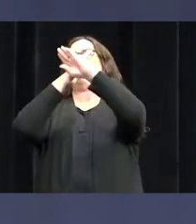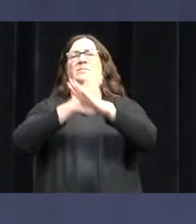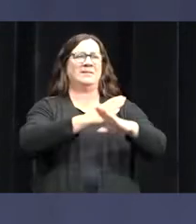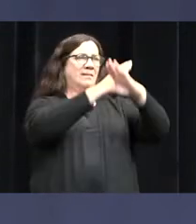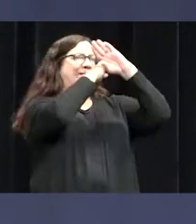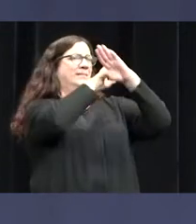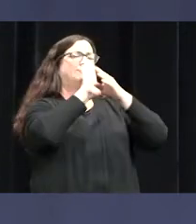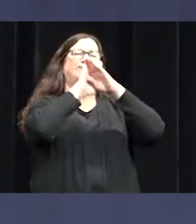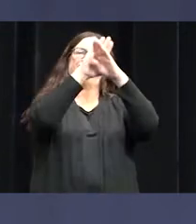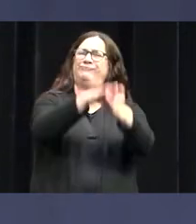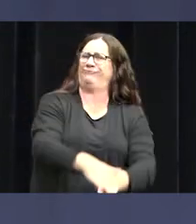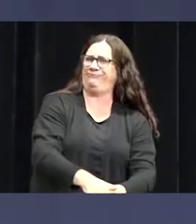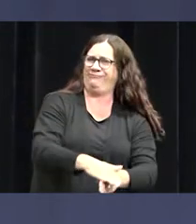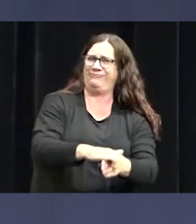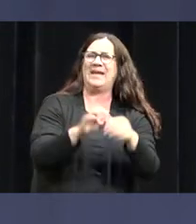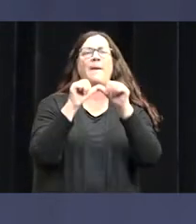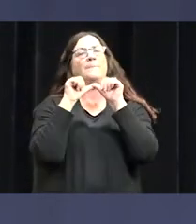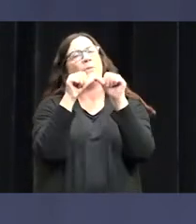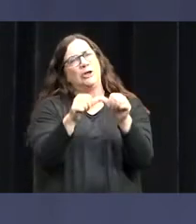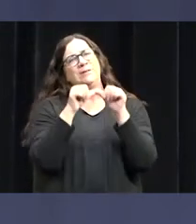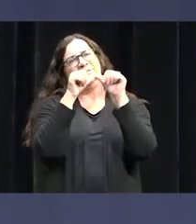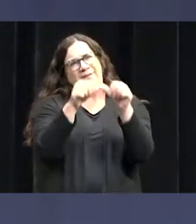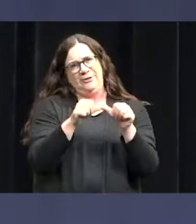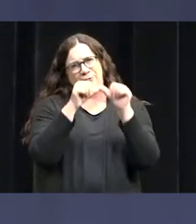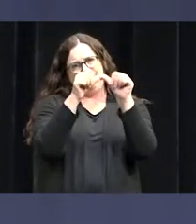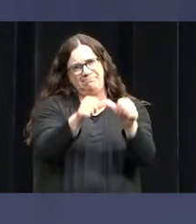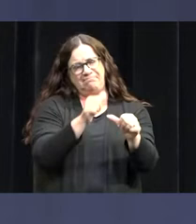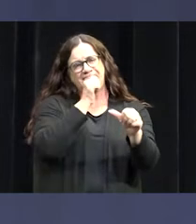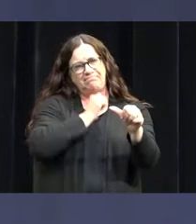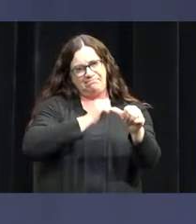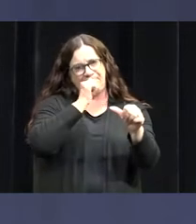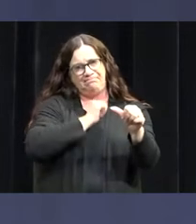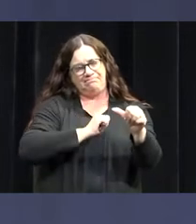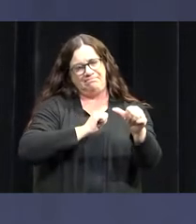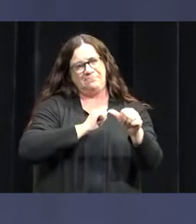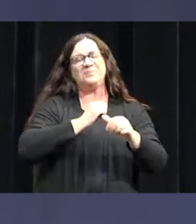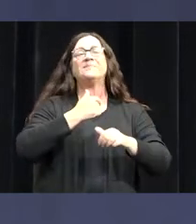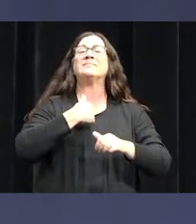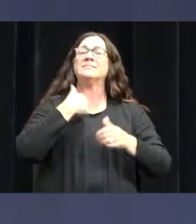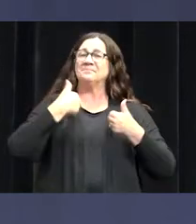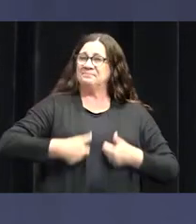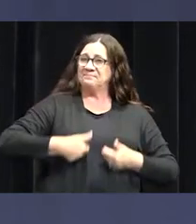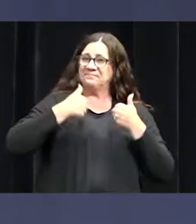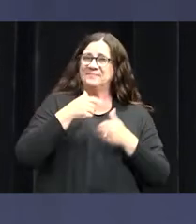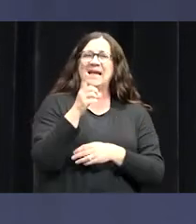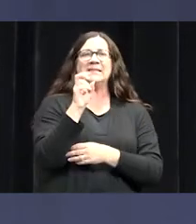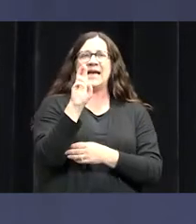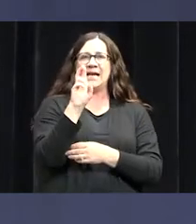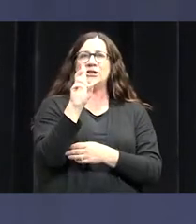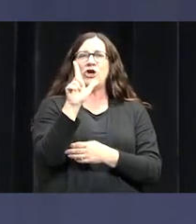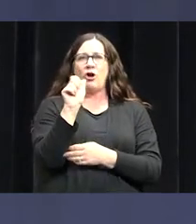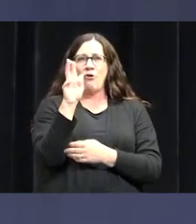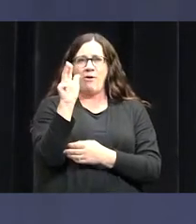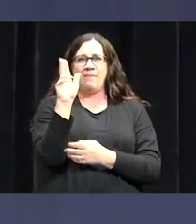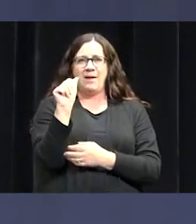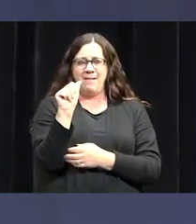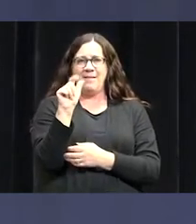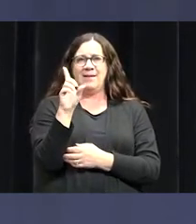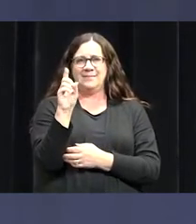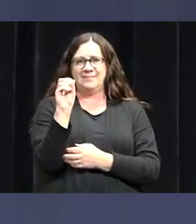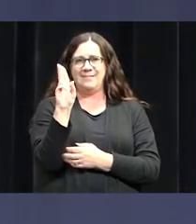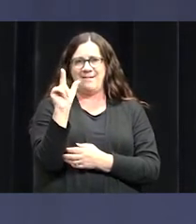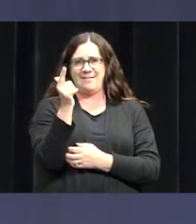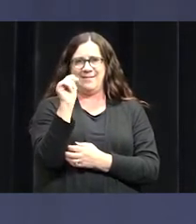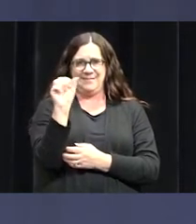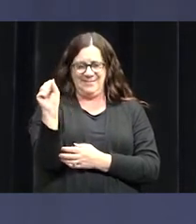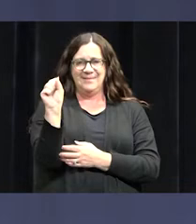persevered i'm dr laura douglas president of bristol community college and i'm so